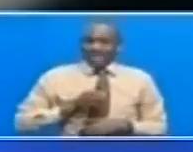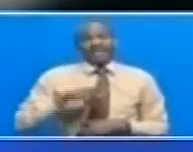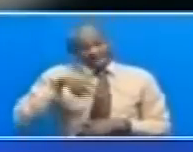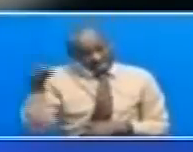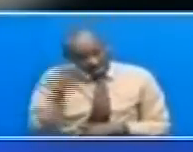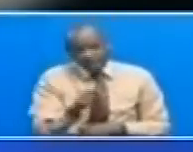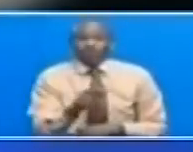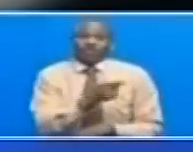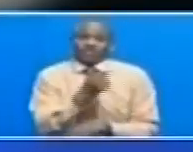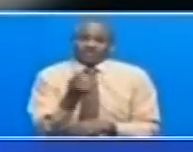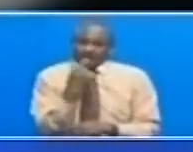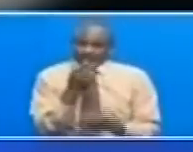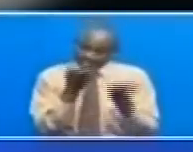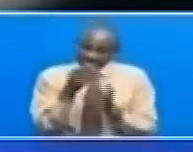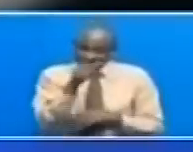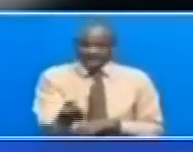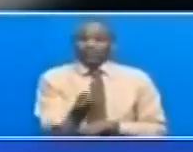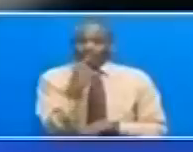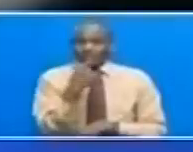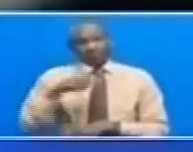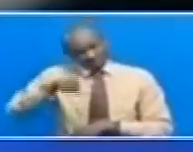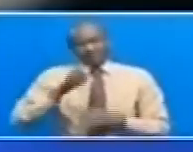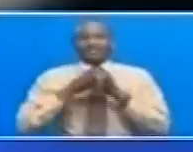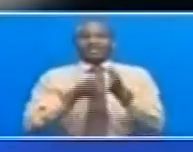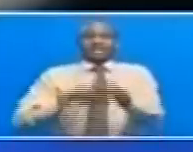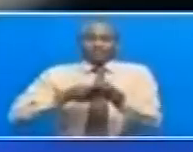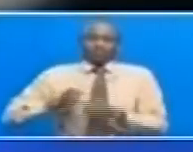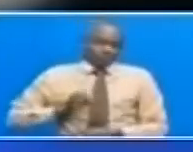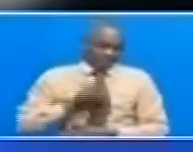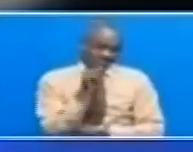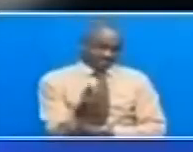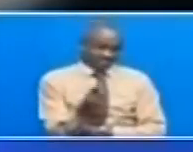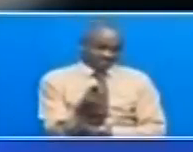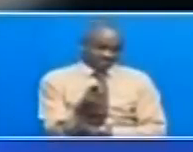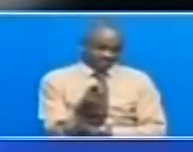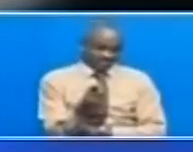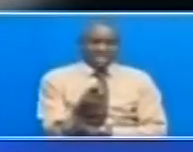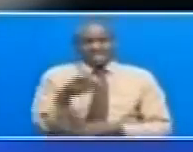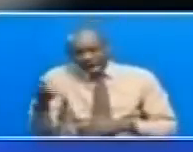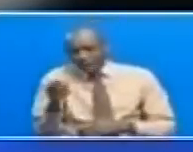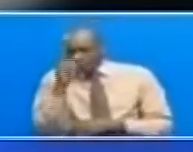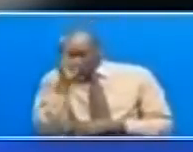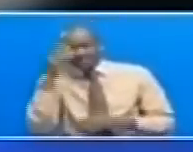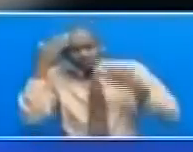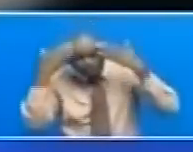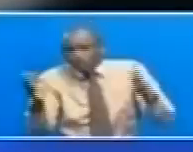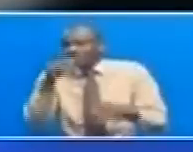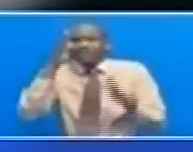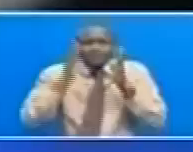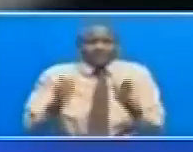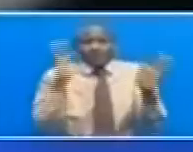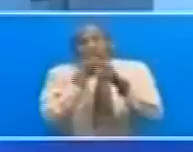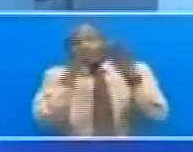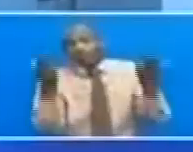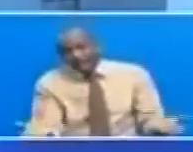for gynecological services before raping her, security agencies are still in the dark as to the whereabouts of the alleged